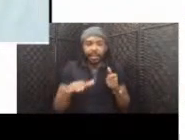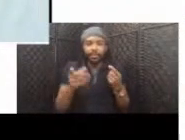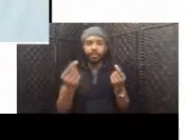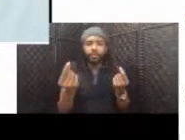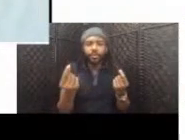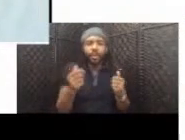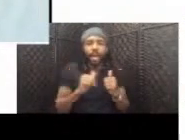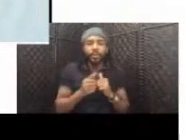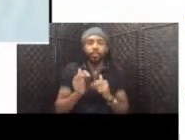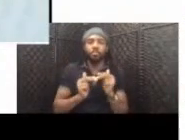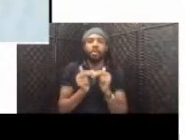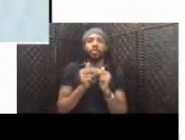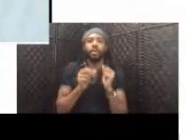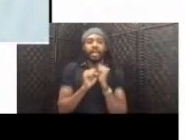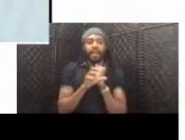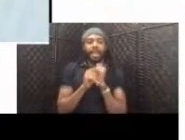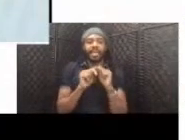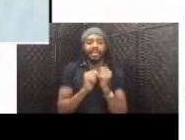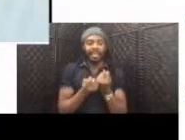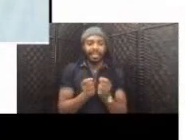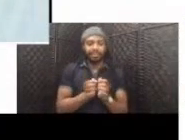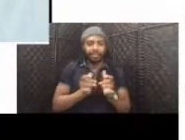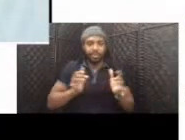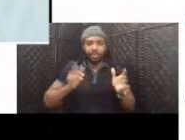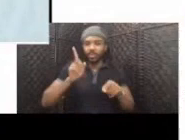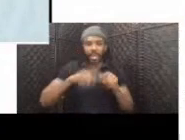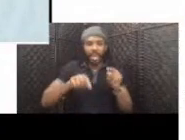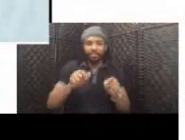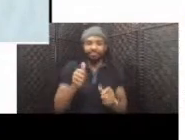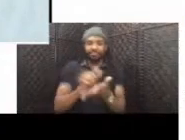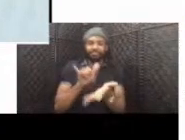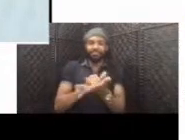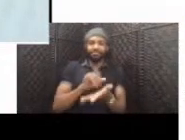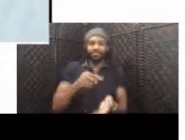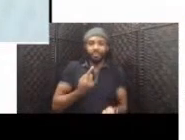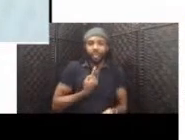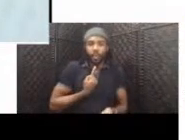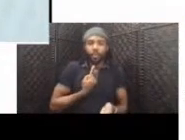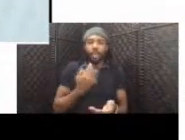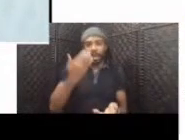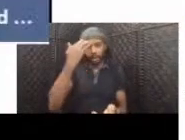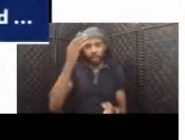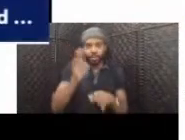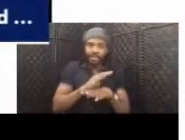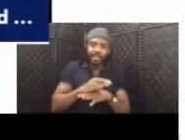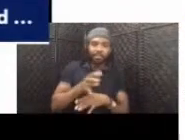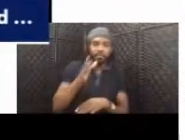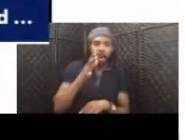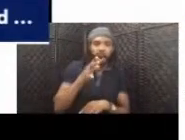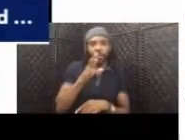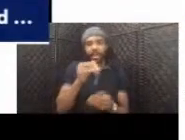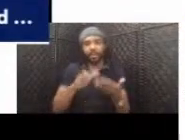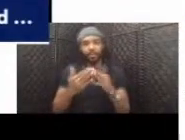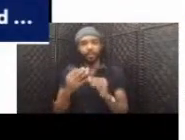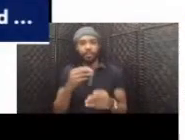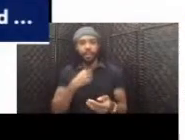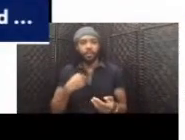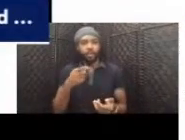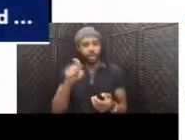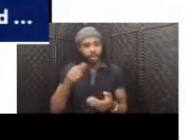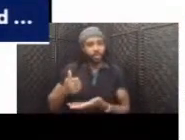build a campaign team? Because you really can't do this alone, especially as busy moms and community members, you need